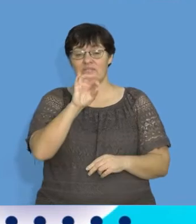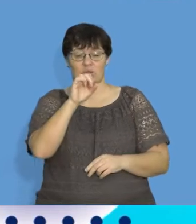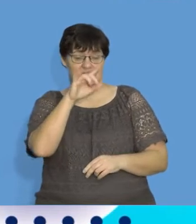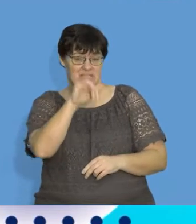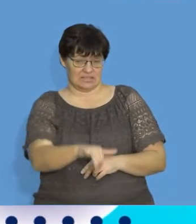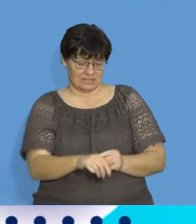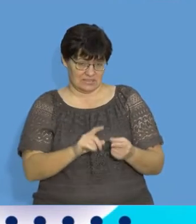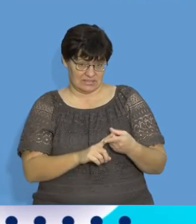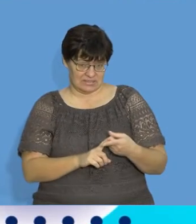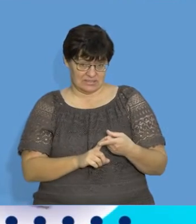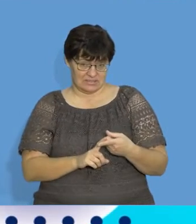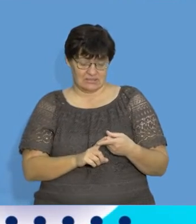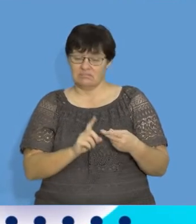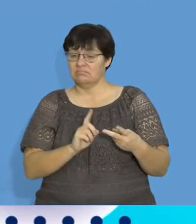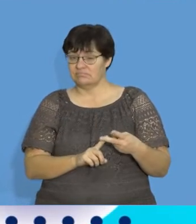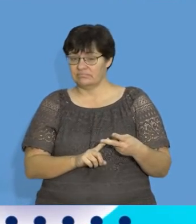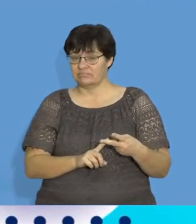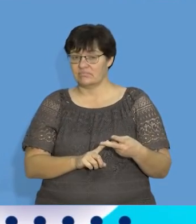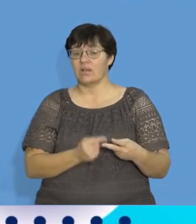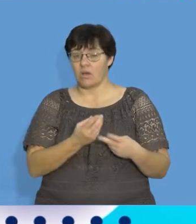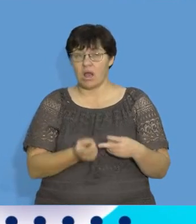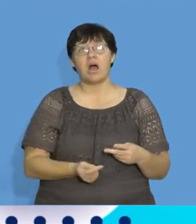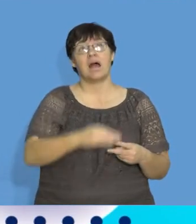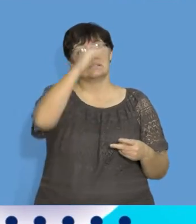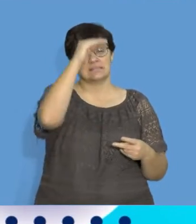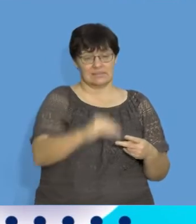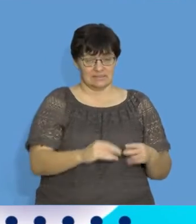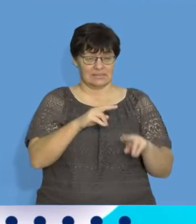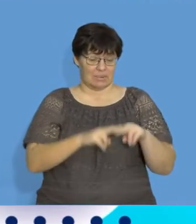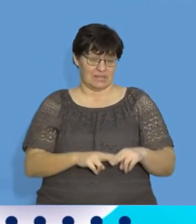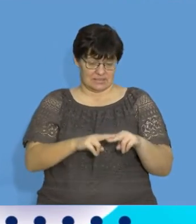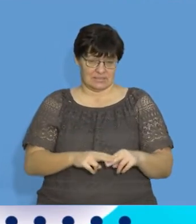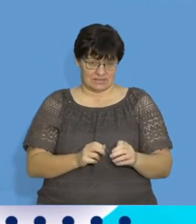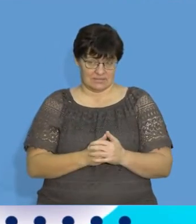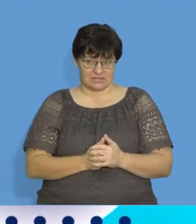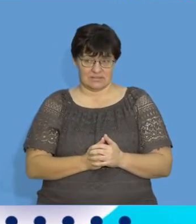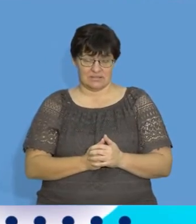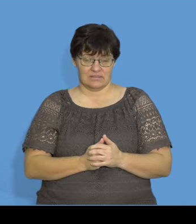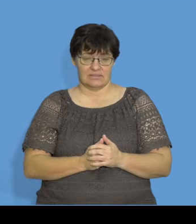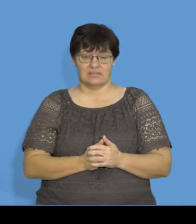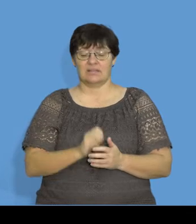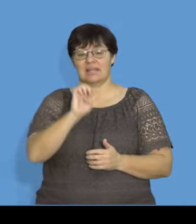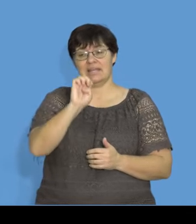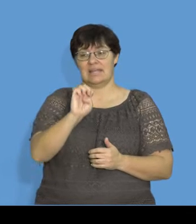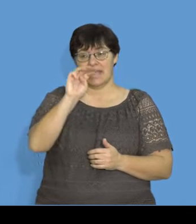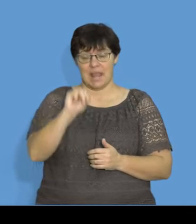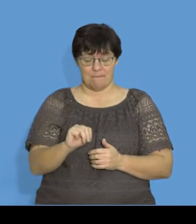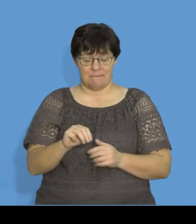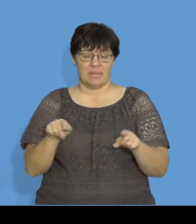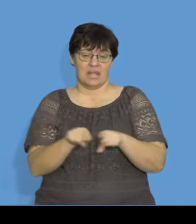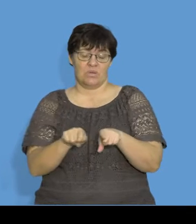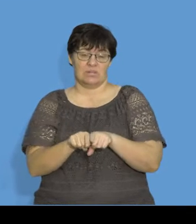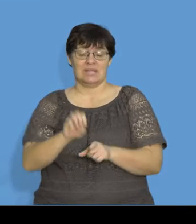velocity, and with potential it depends on its height. So we'll write it like